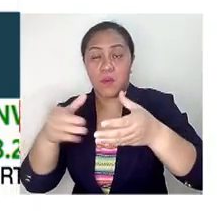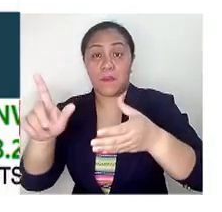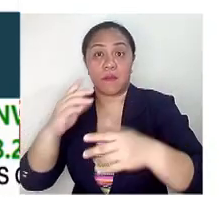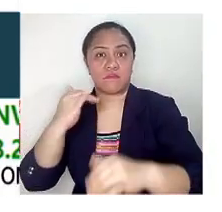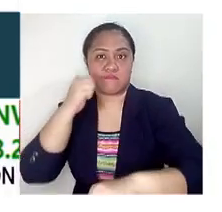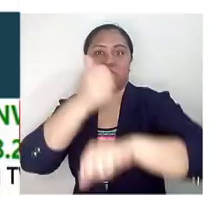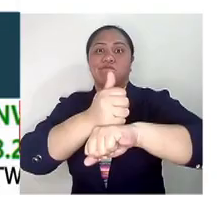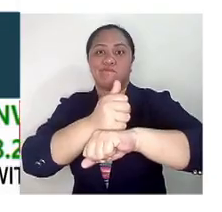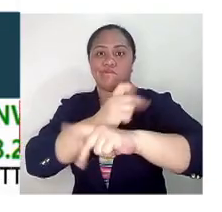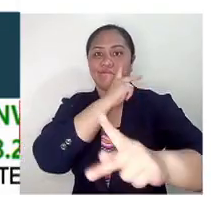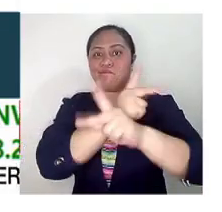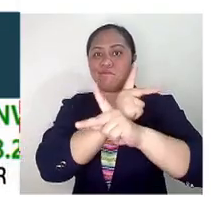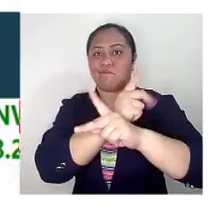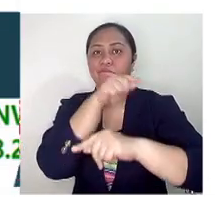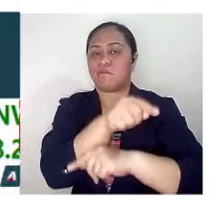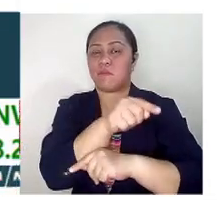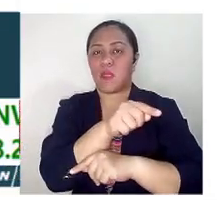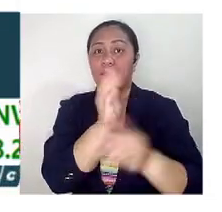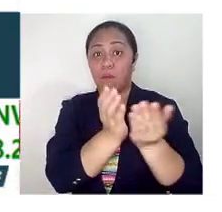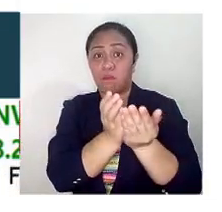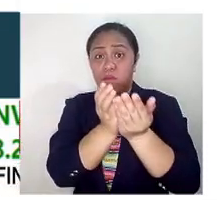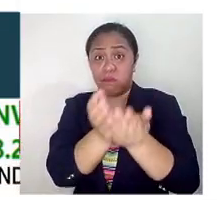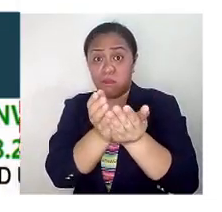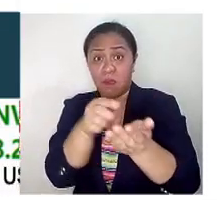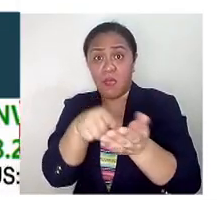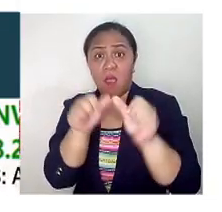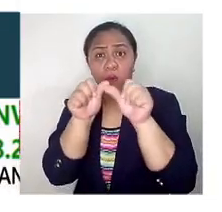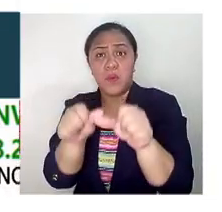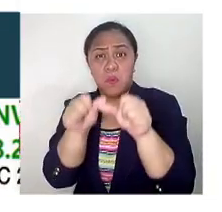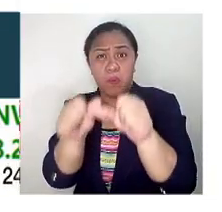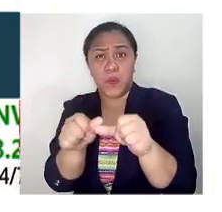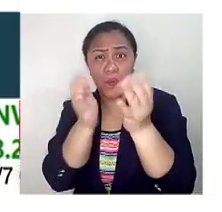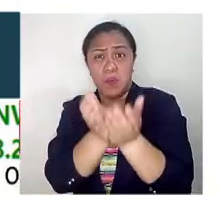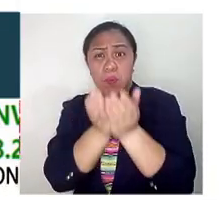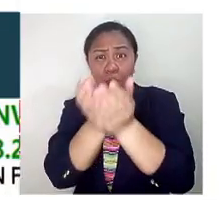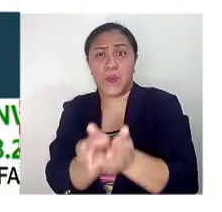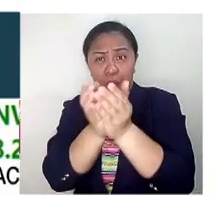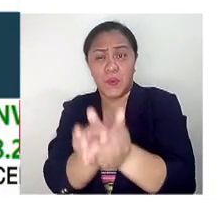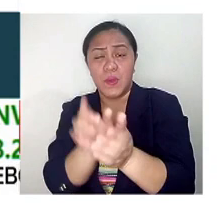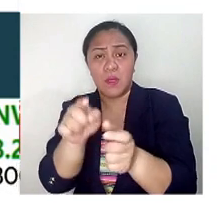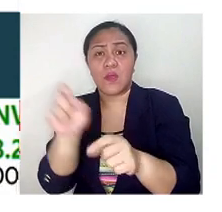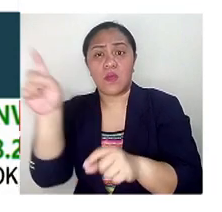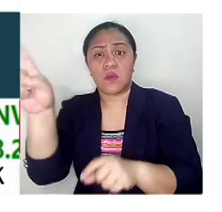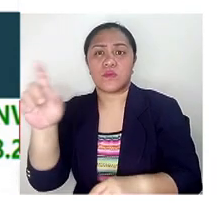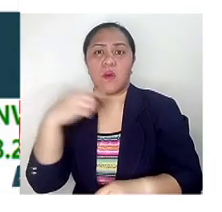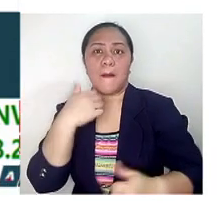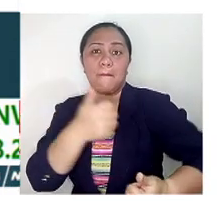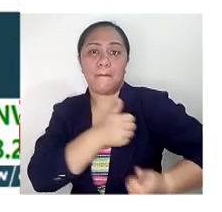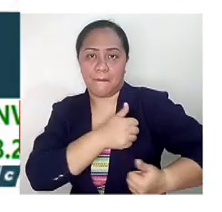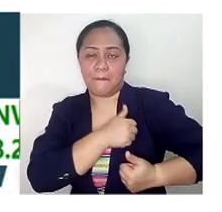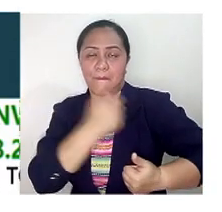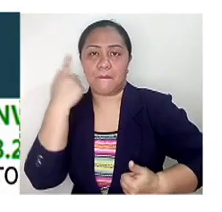But the ships are continuously there already. So these are definitely, these are military bases. And why